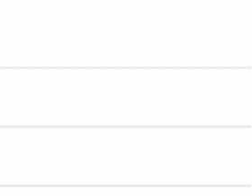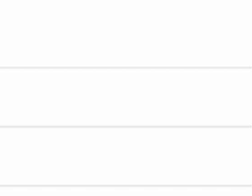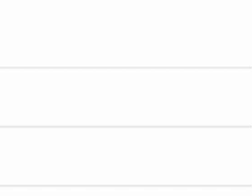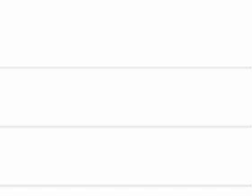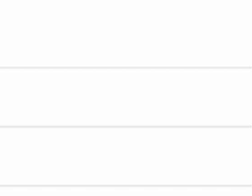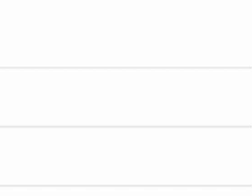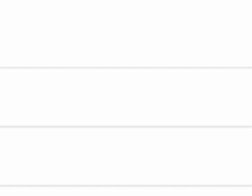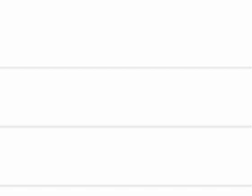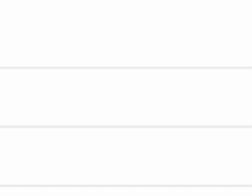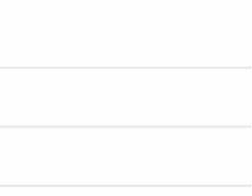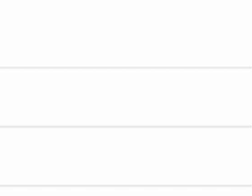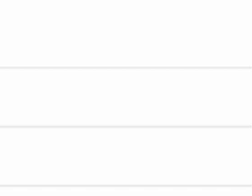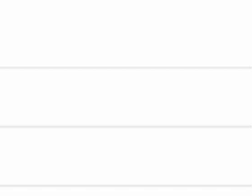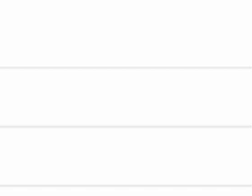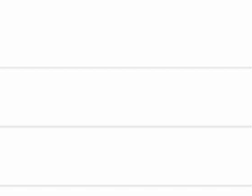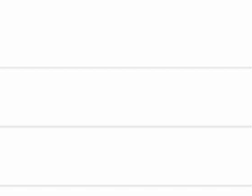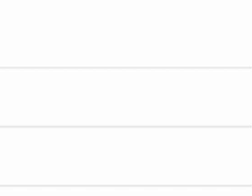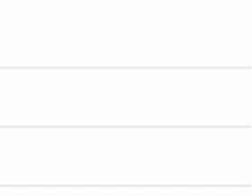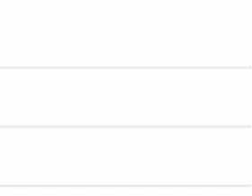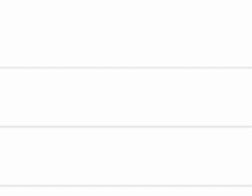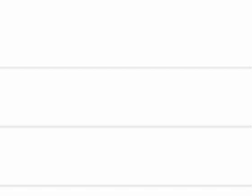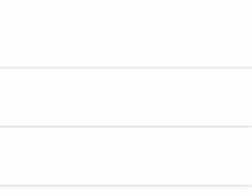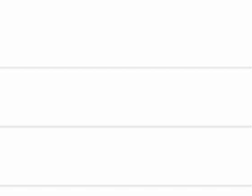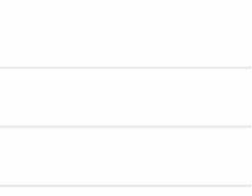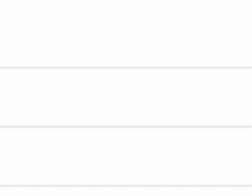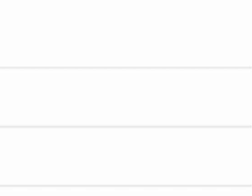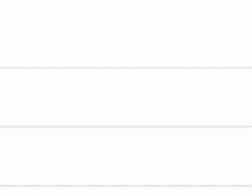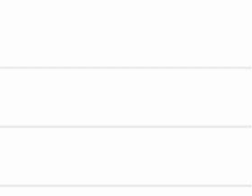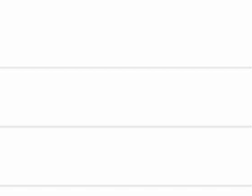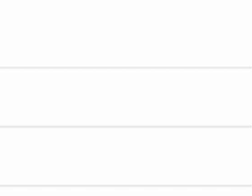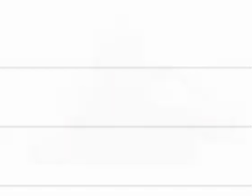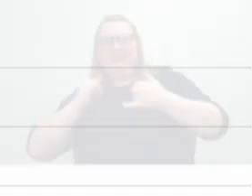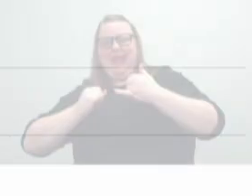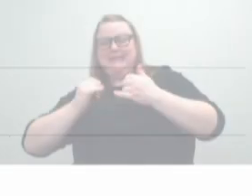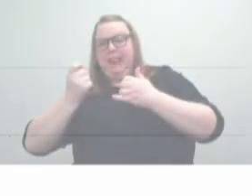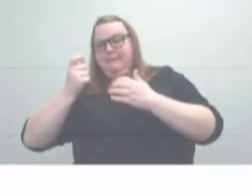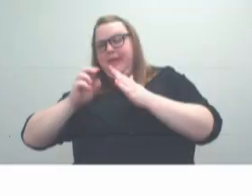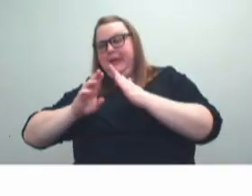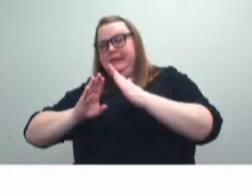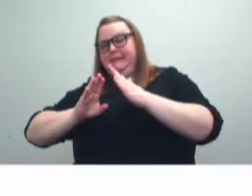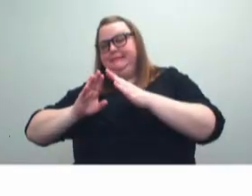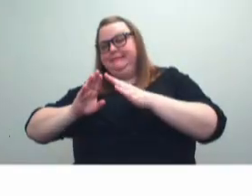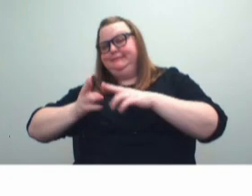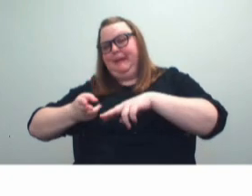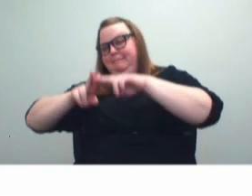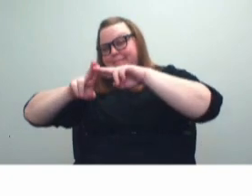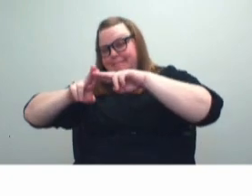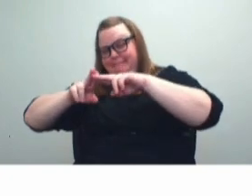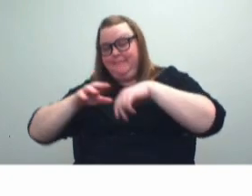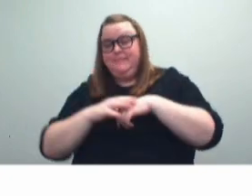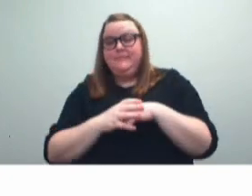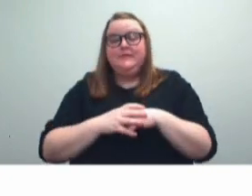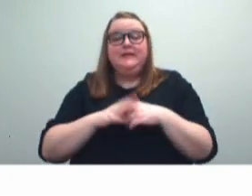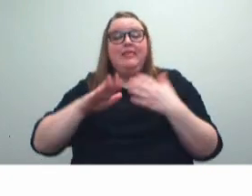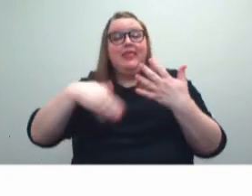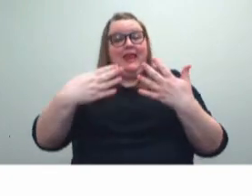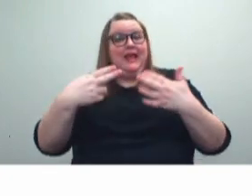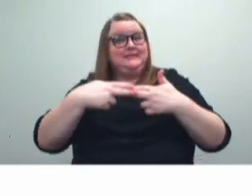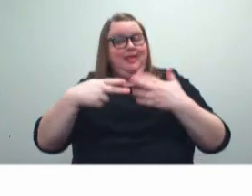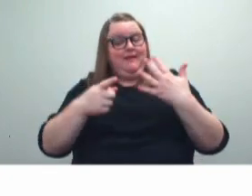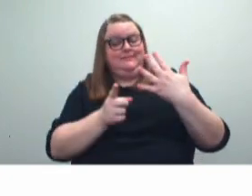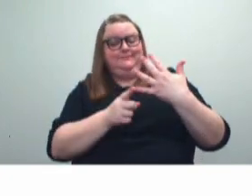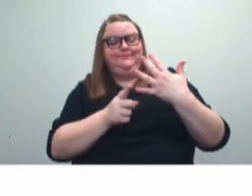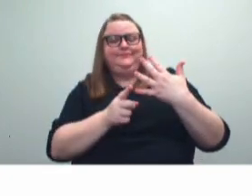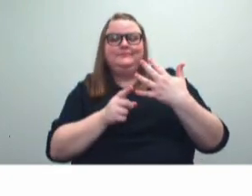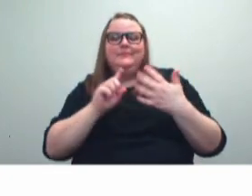But you can see kind of towards the end there, maybe a slight uptick. If we go to the next slide as well. This one also participates in the medical intervention indicator,